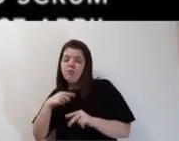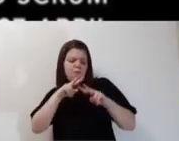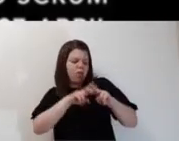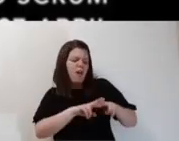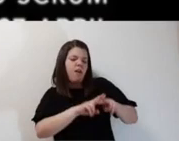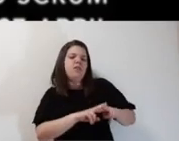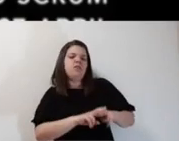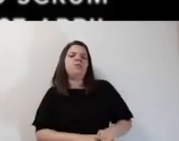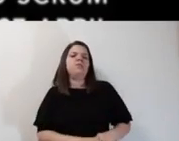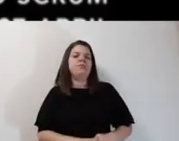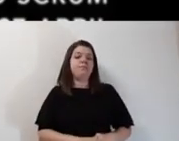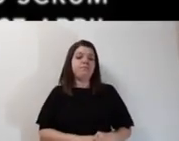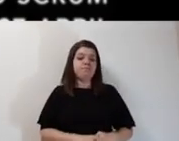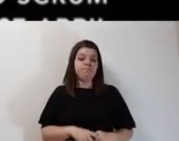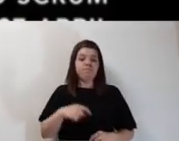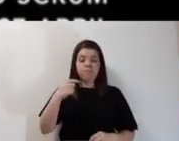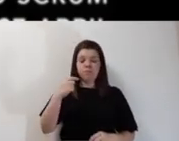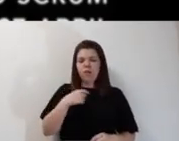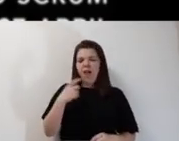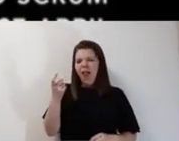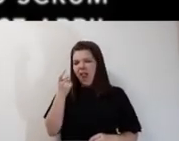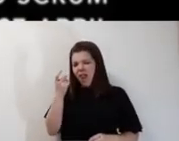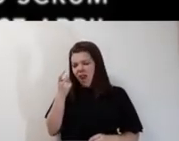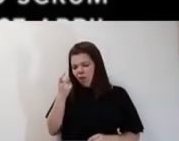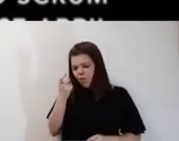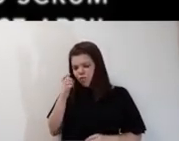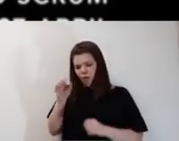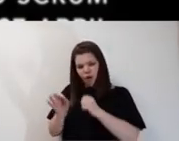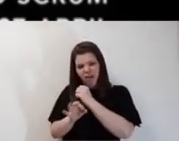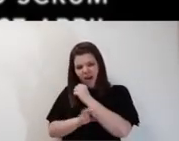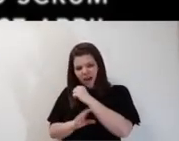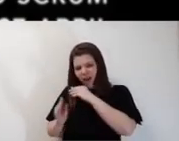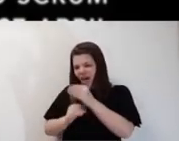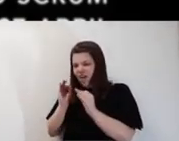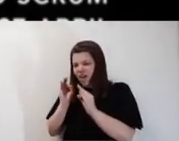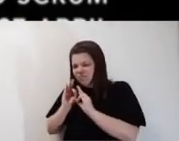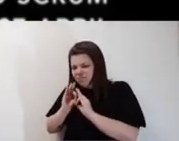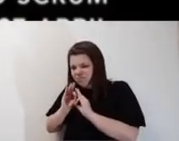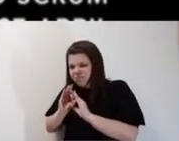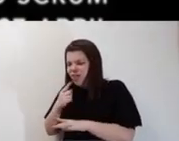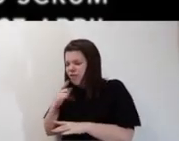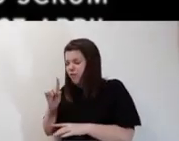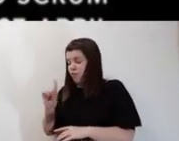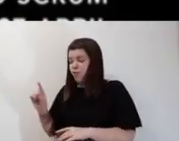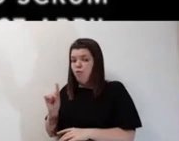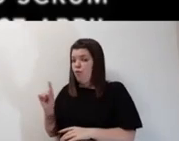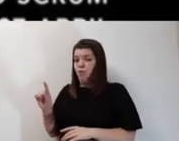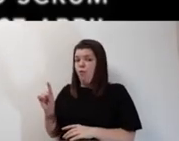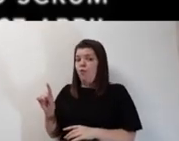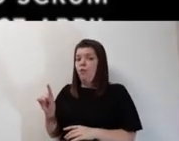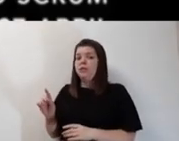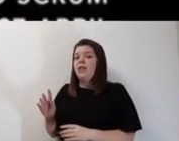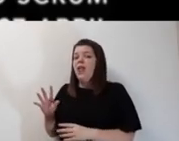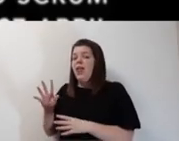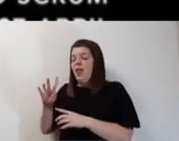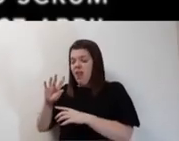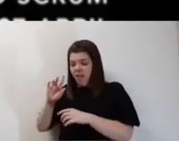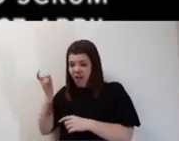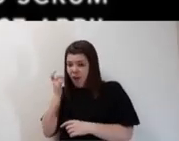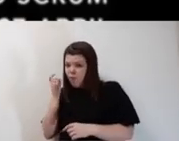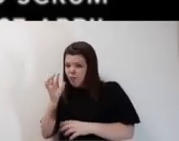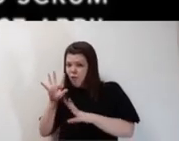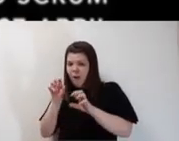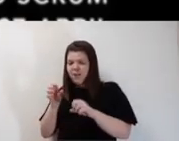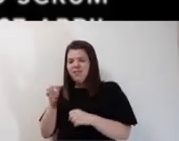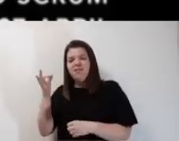students or groups did it. At the end, the group should learn it. I didn't set how to be